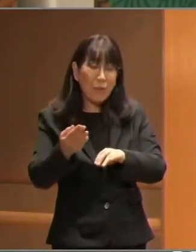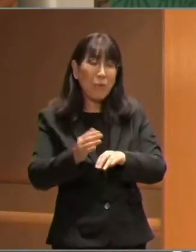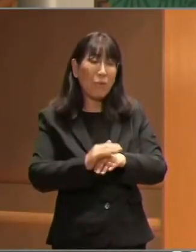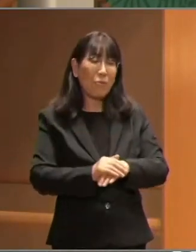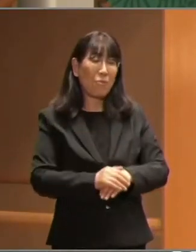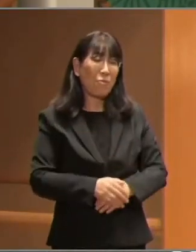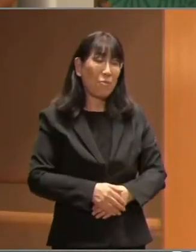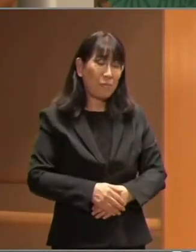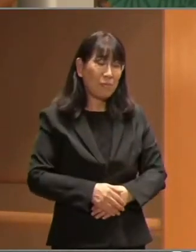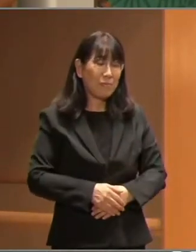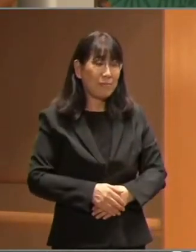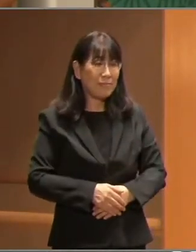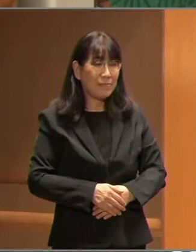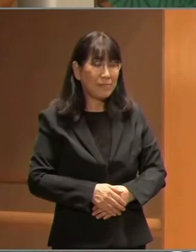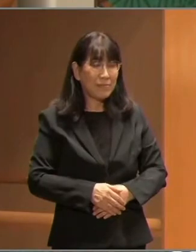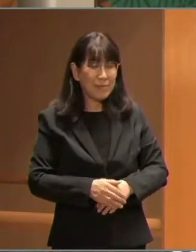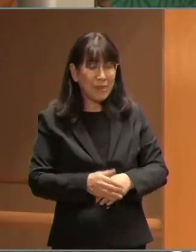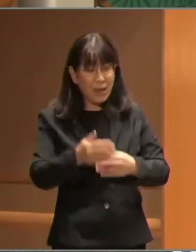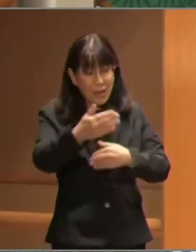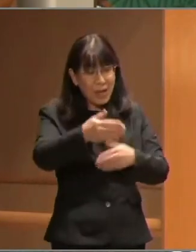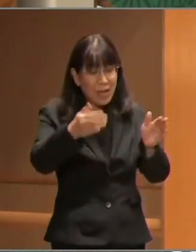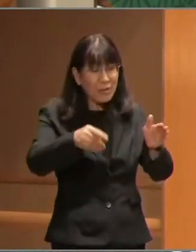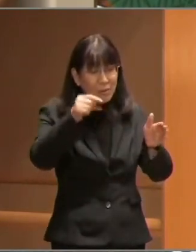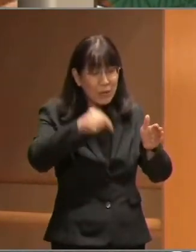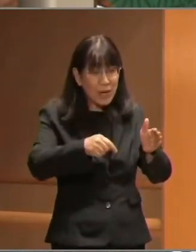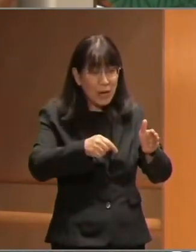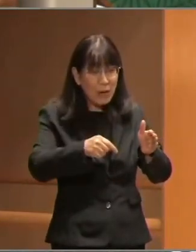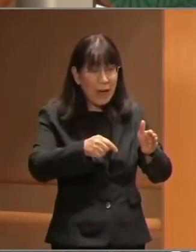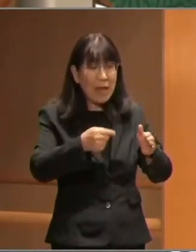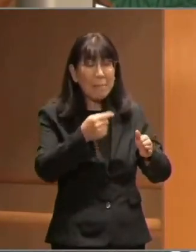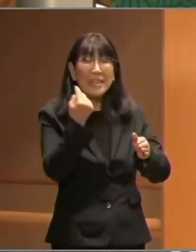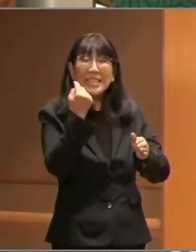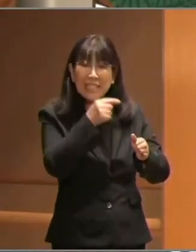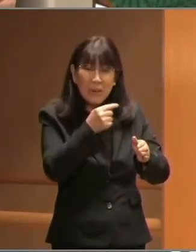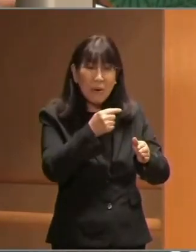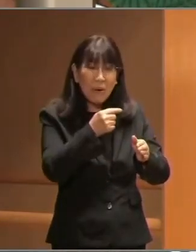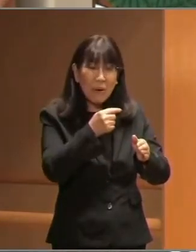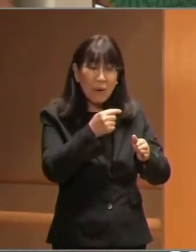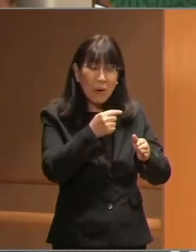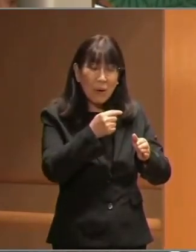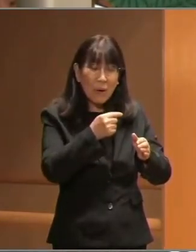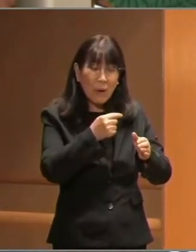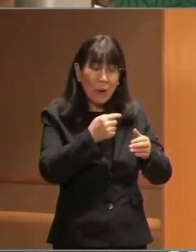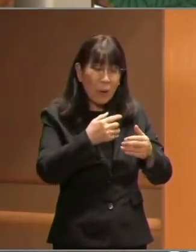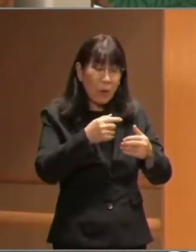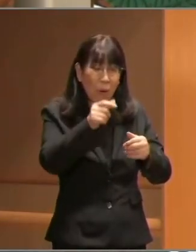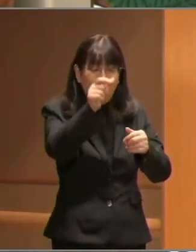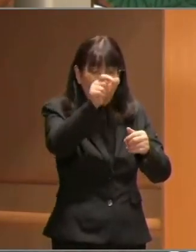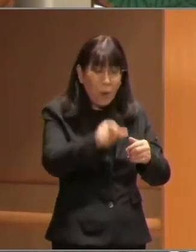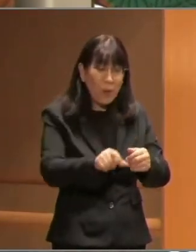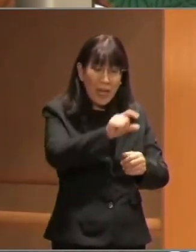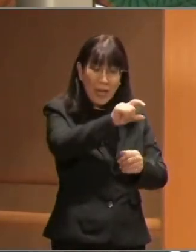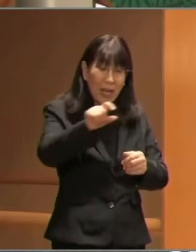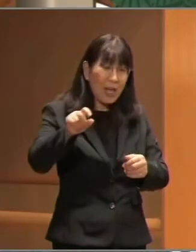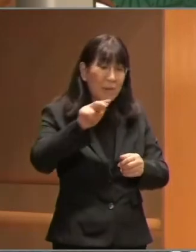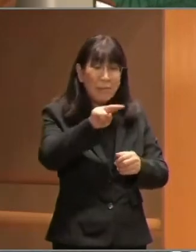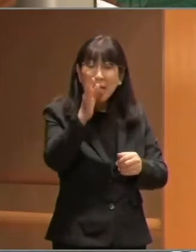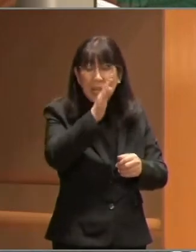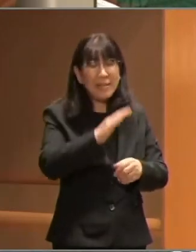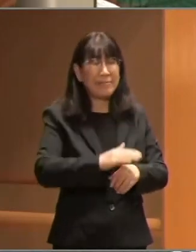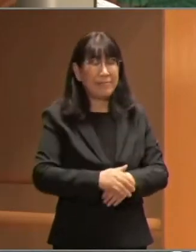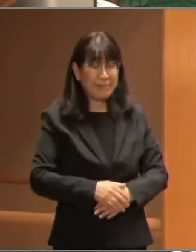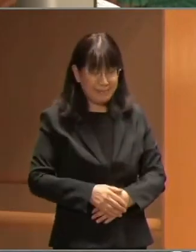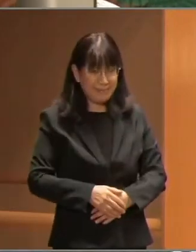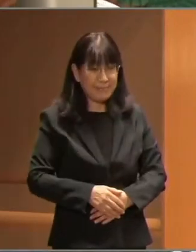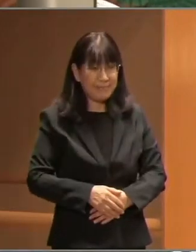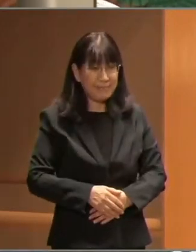paper doors. But inside, you wouldn't see the wooden frames because you only see